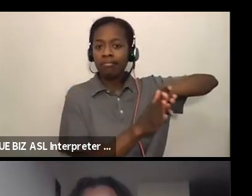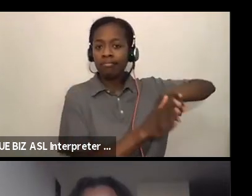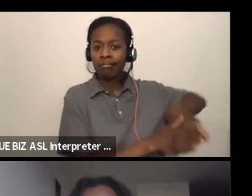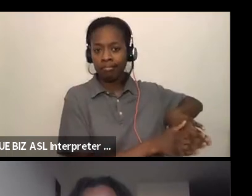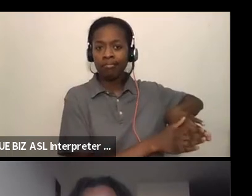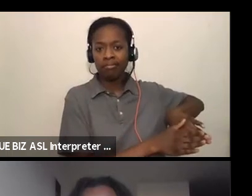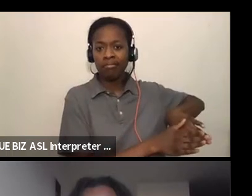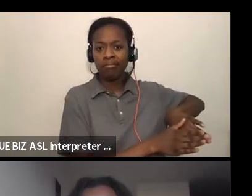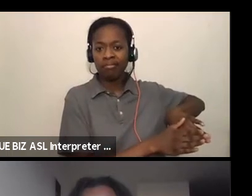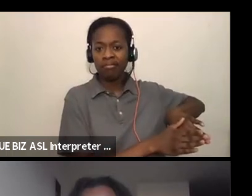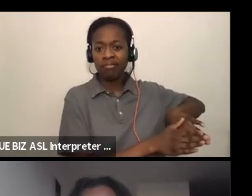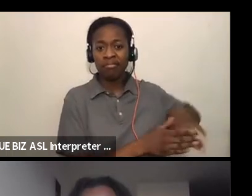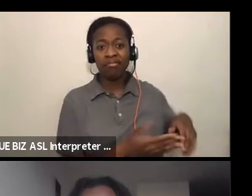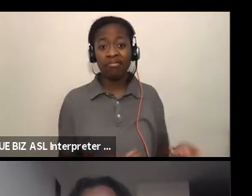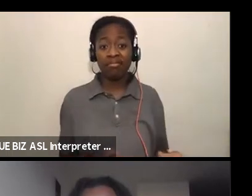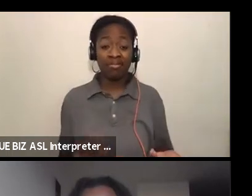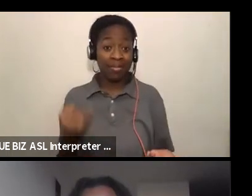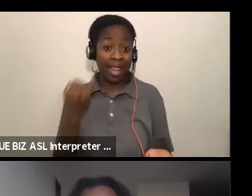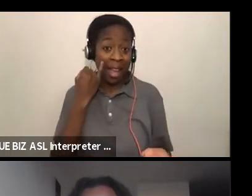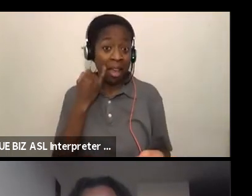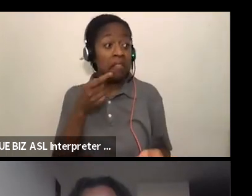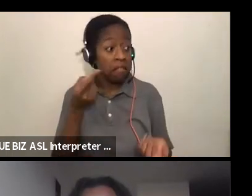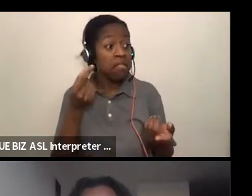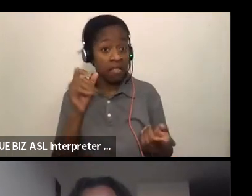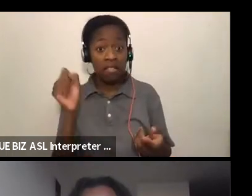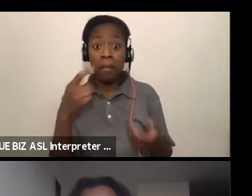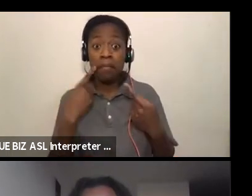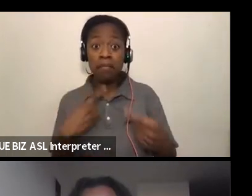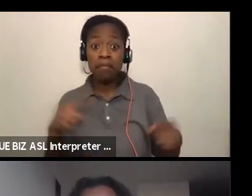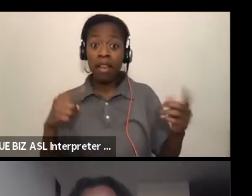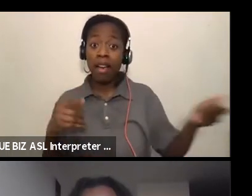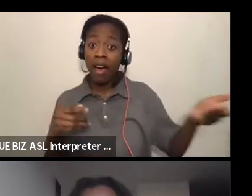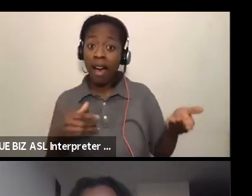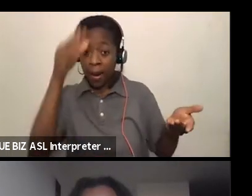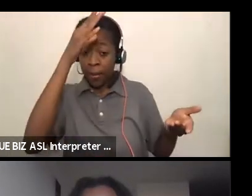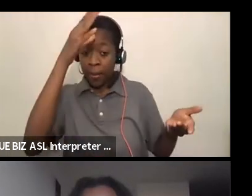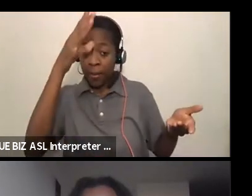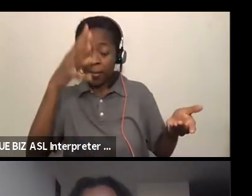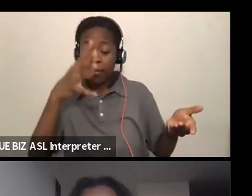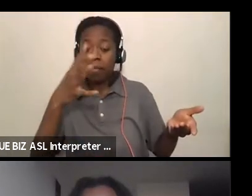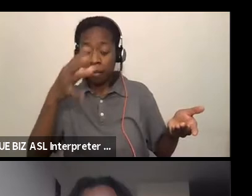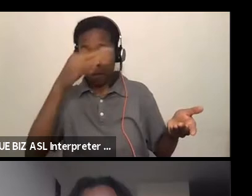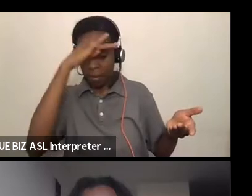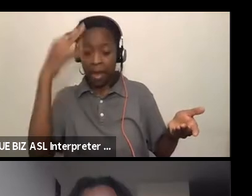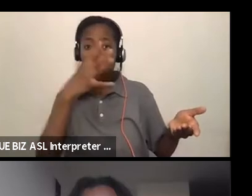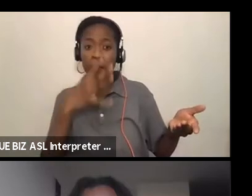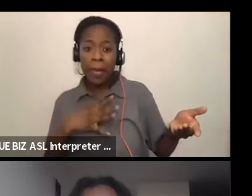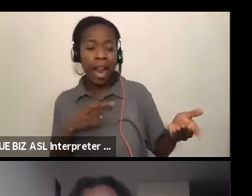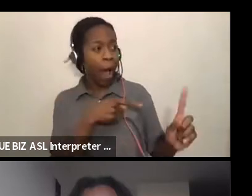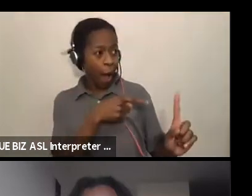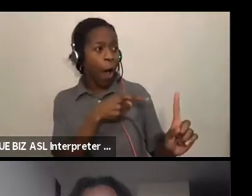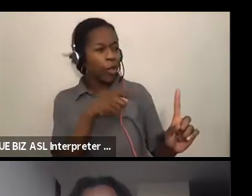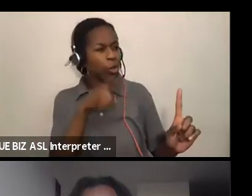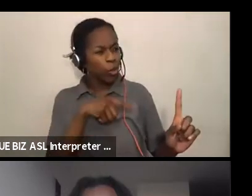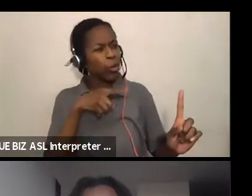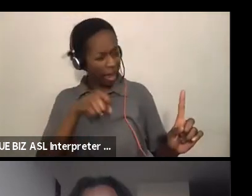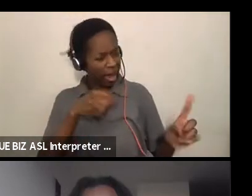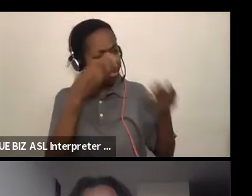like they may even hire like that one Black person or this one other person of color is because like, oh, hey, because you're here, you're meant to like solve this